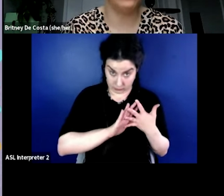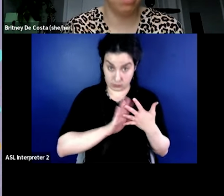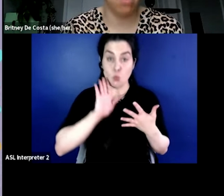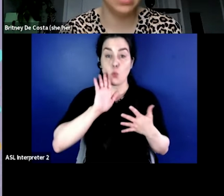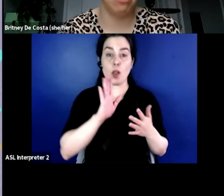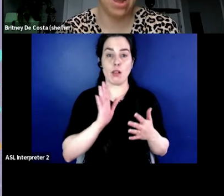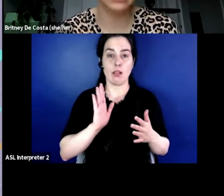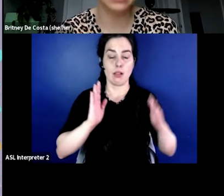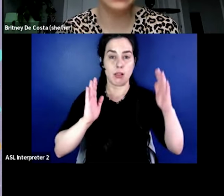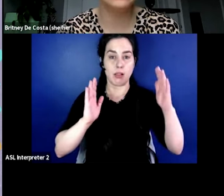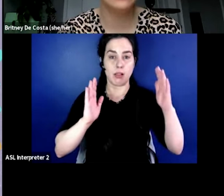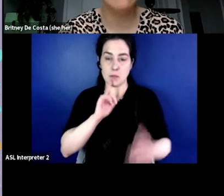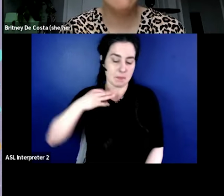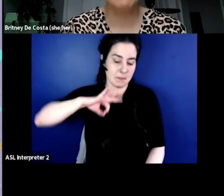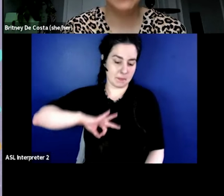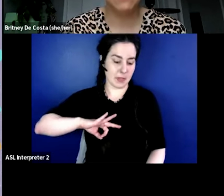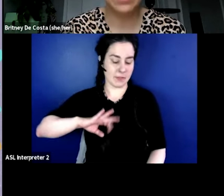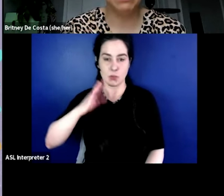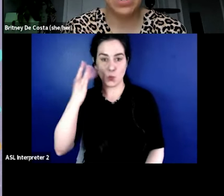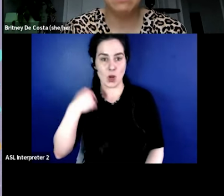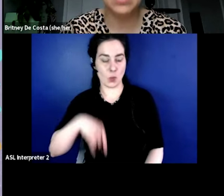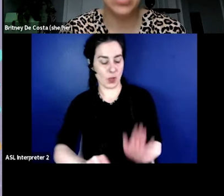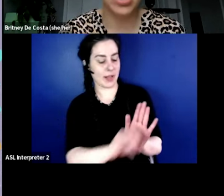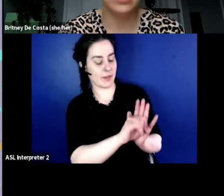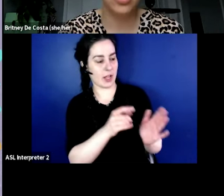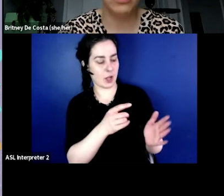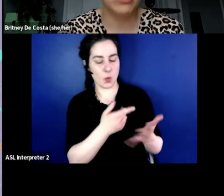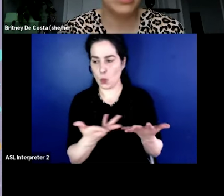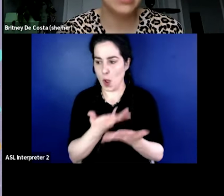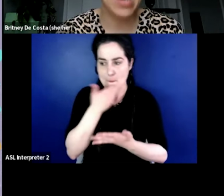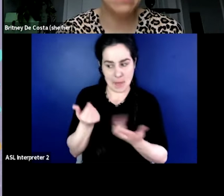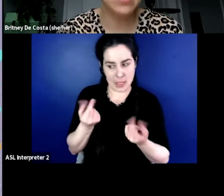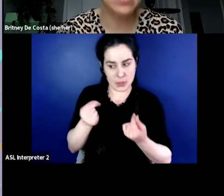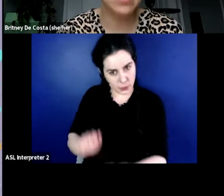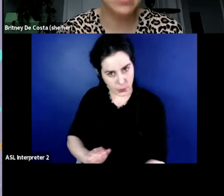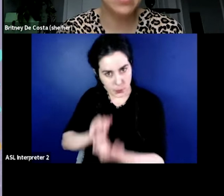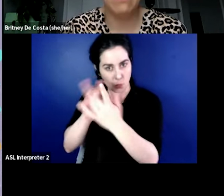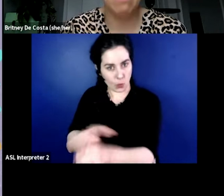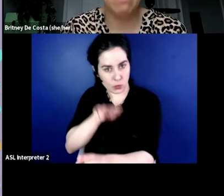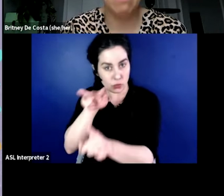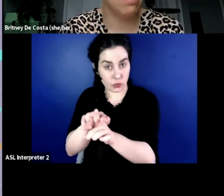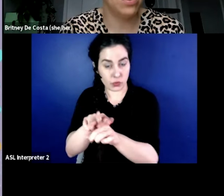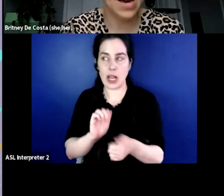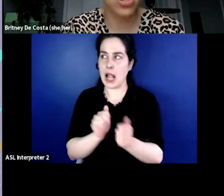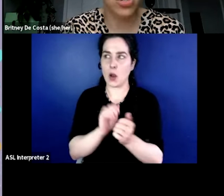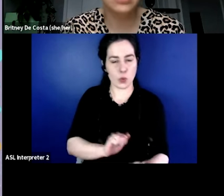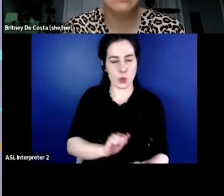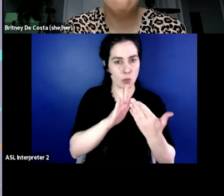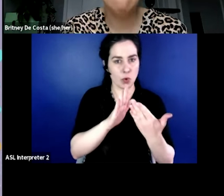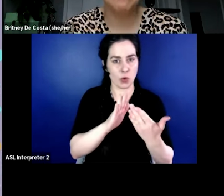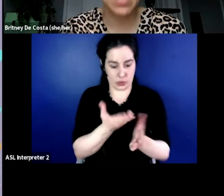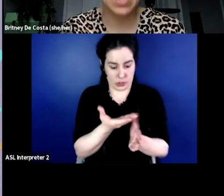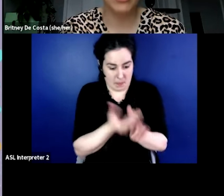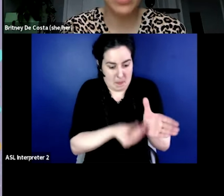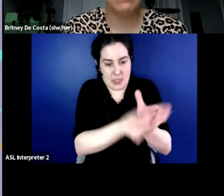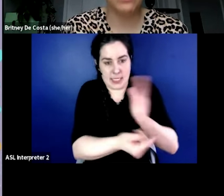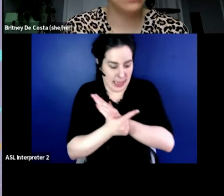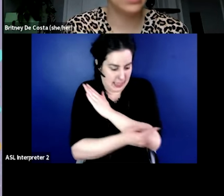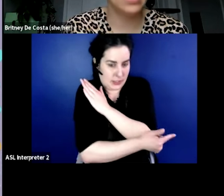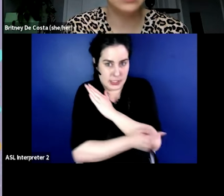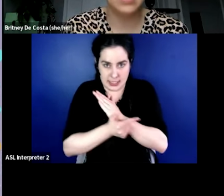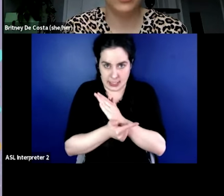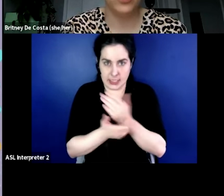identify the promising practices, develop recommendations to address gaps in legislative and policy protections, and